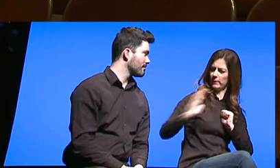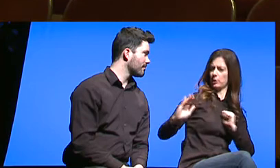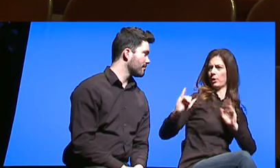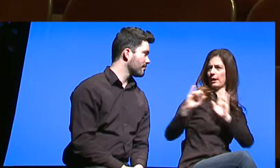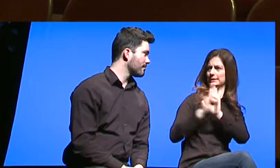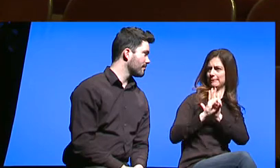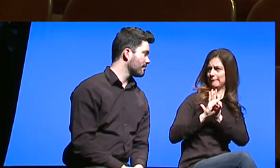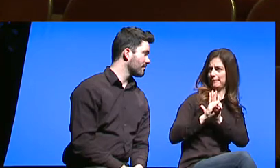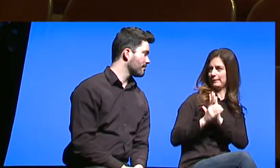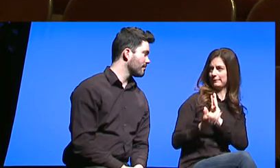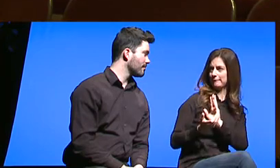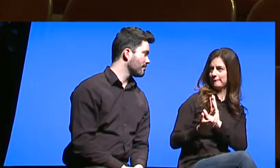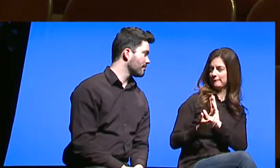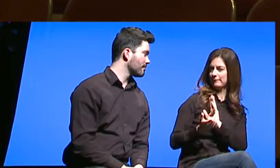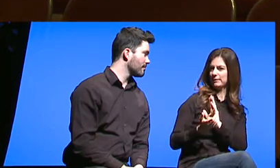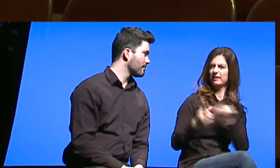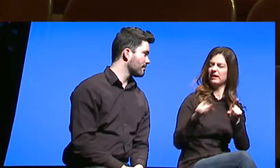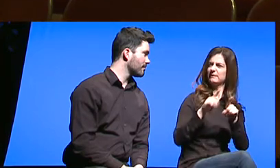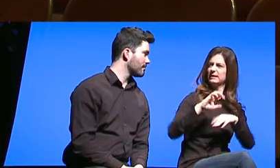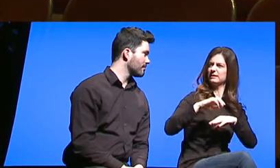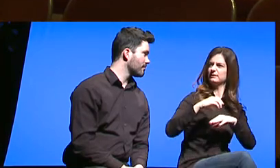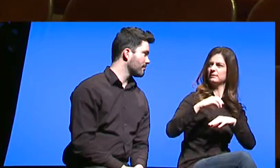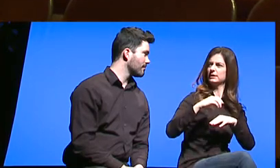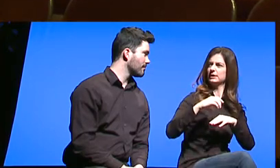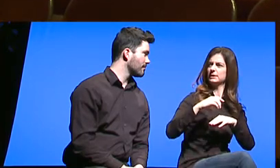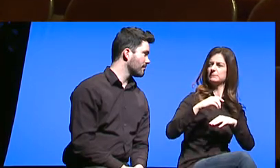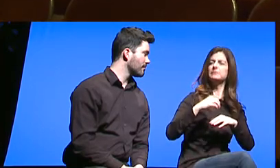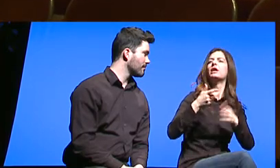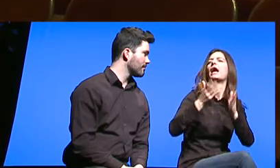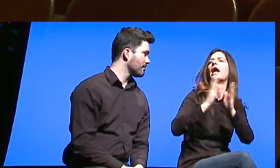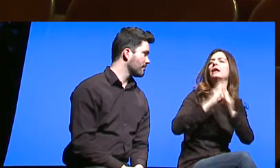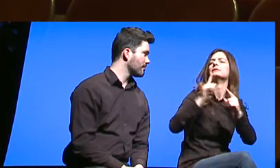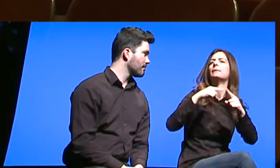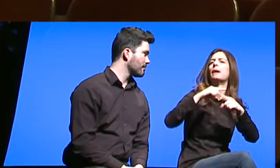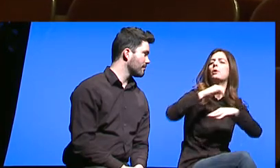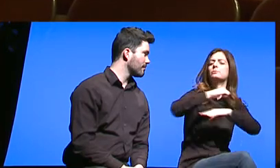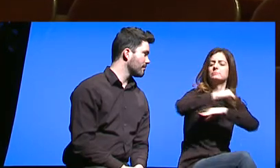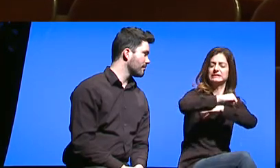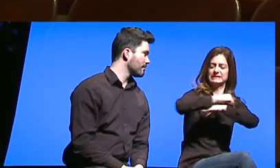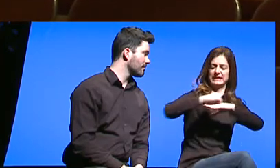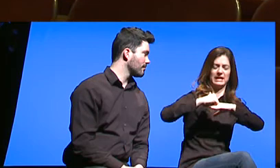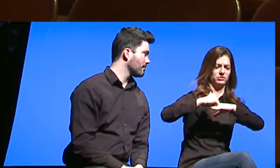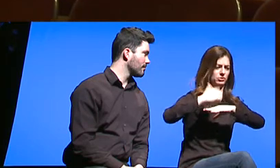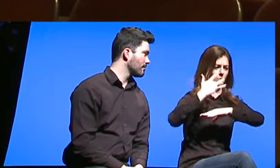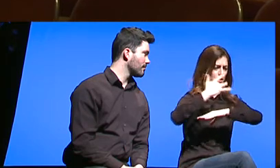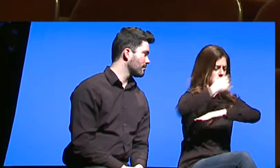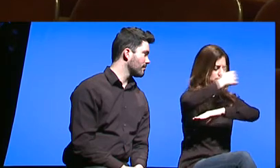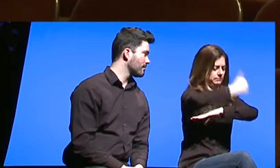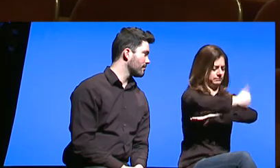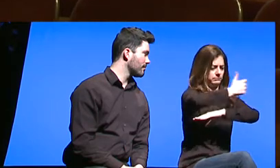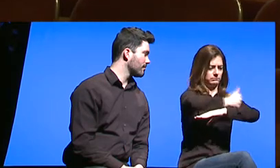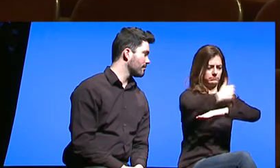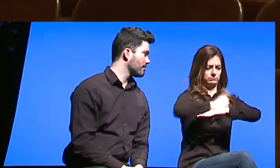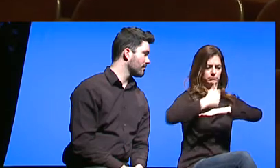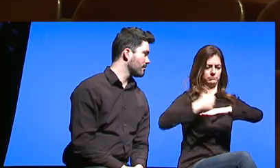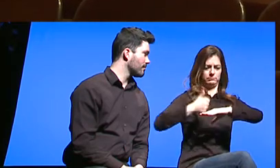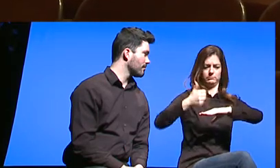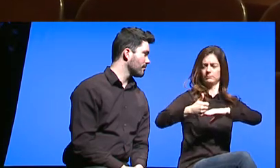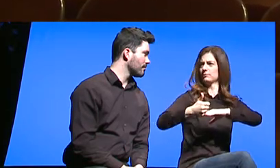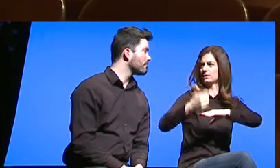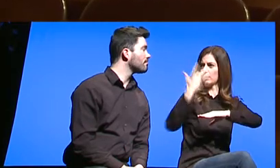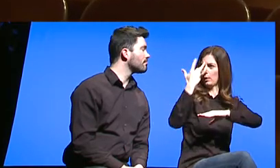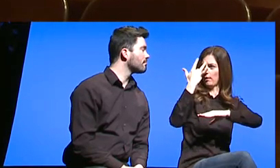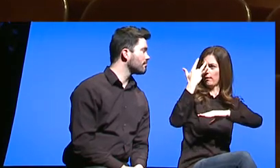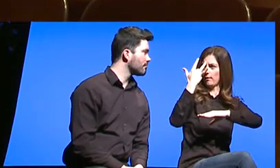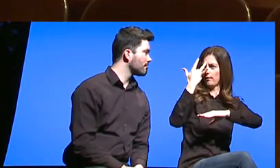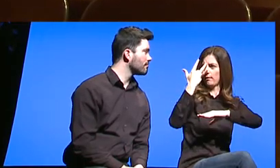also, just a staging question, how did you come to the conclusion to do it like a stage reading where you have the chairs and the music stands as opposed to a